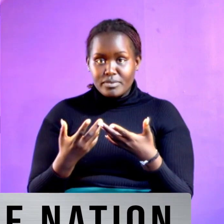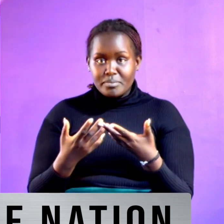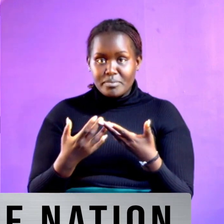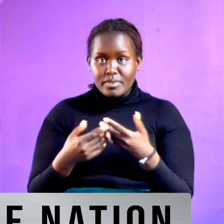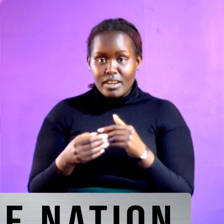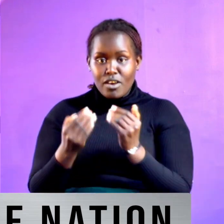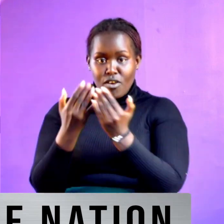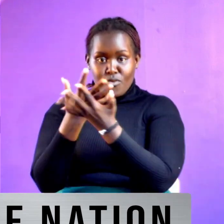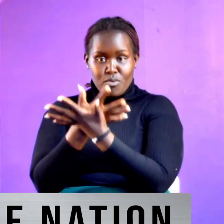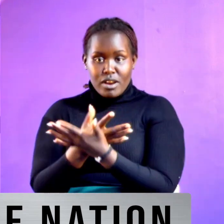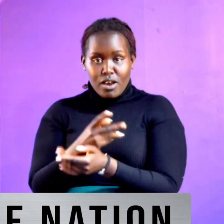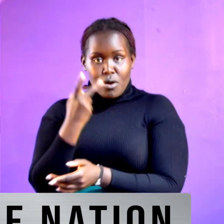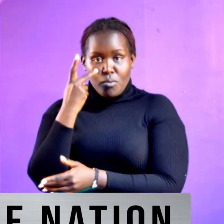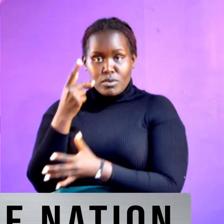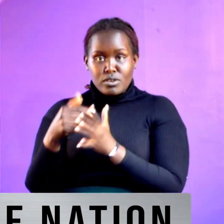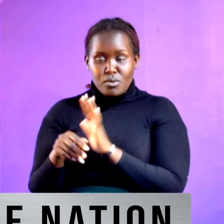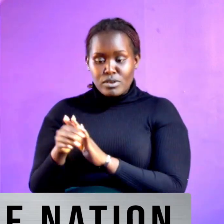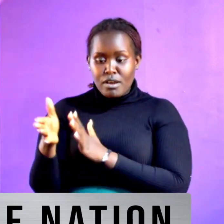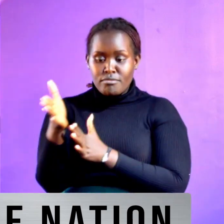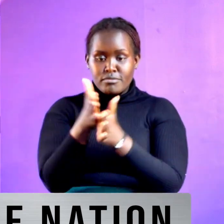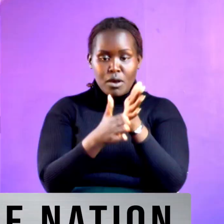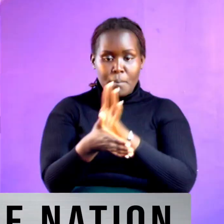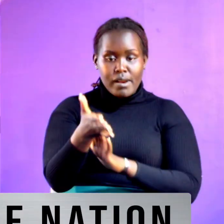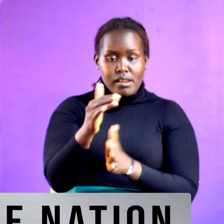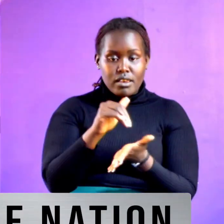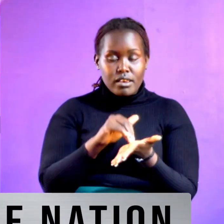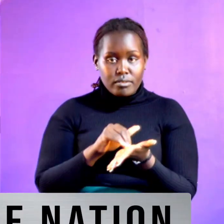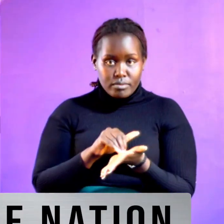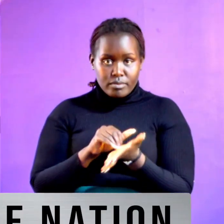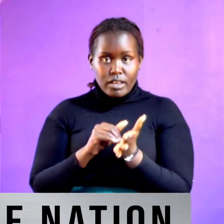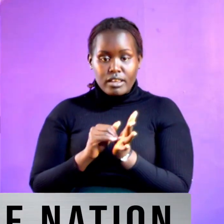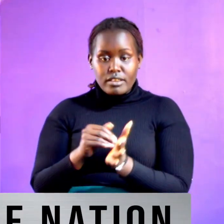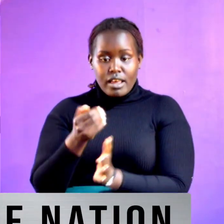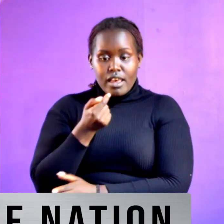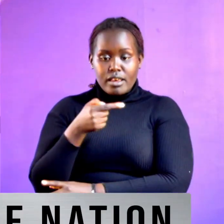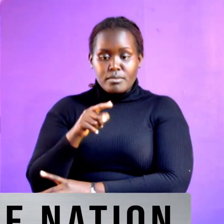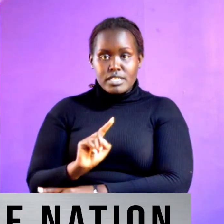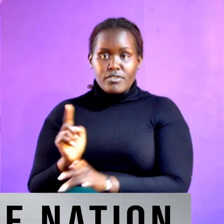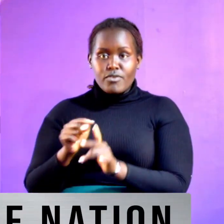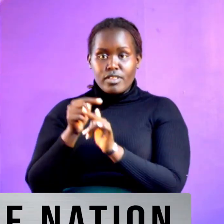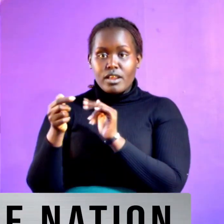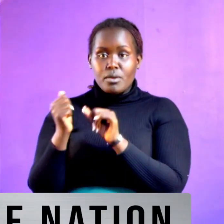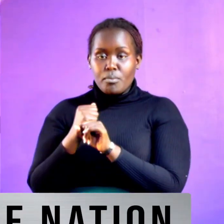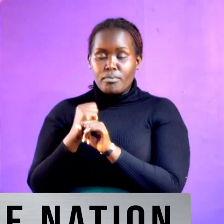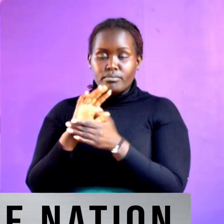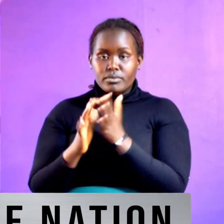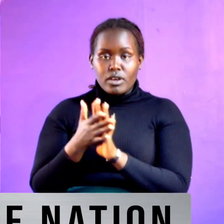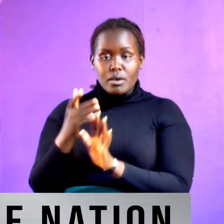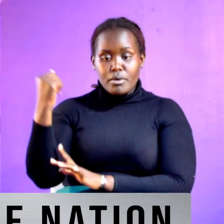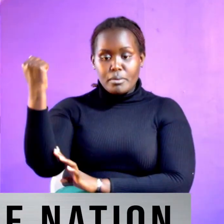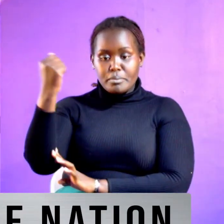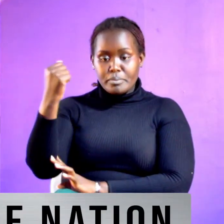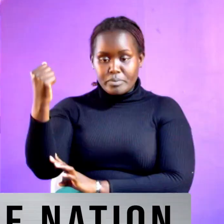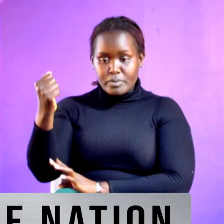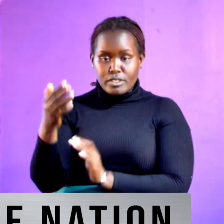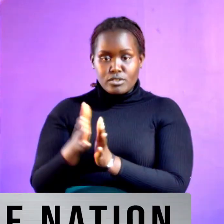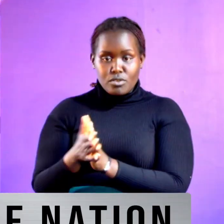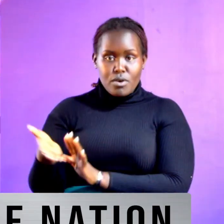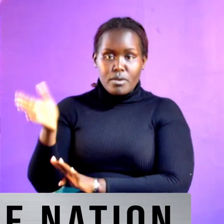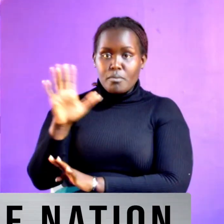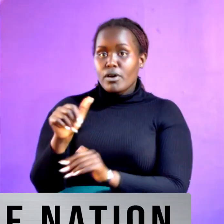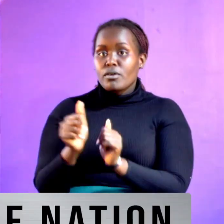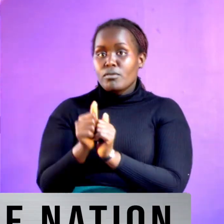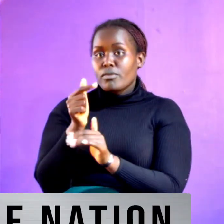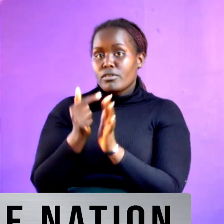that quandary, we saw him reorganize himself, and he came a political. He made a political comeback with